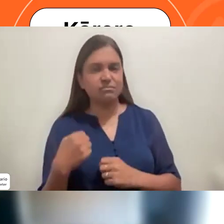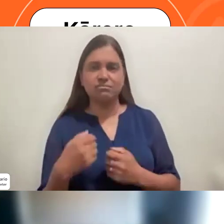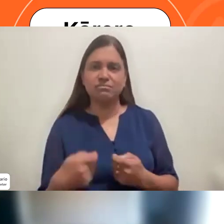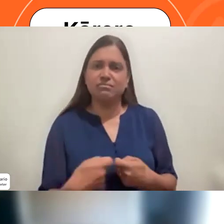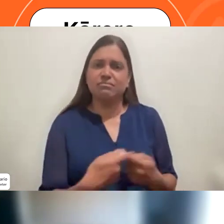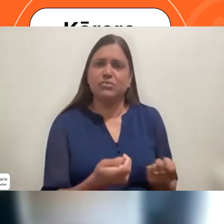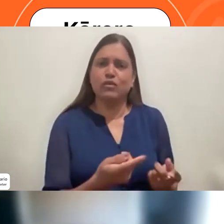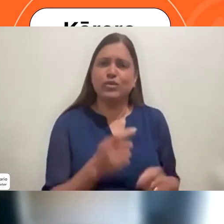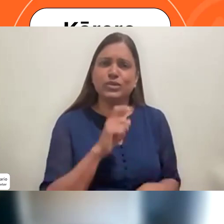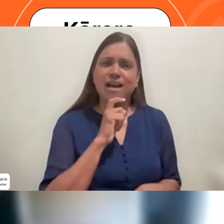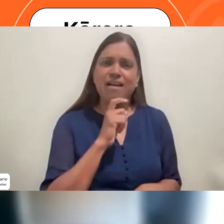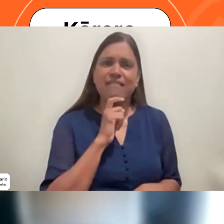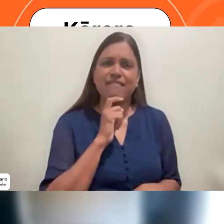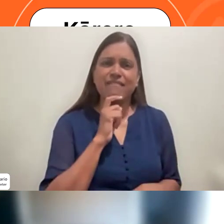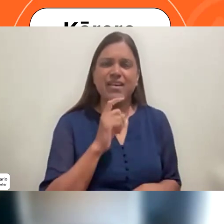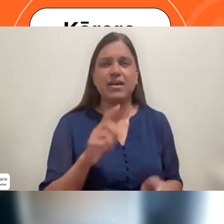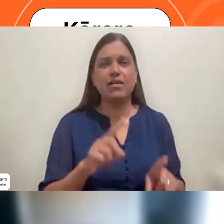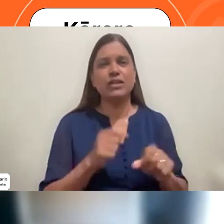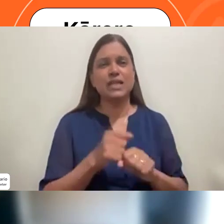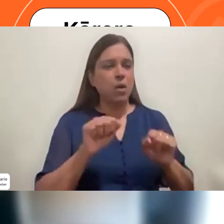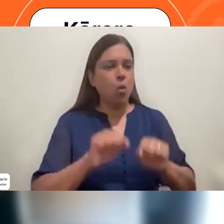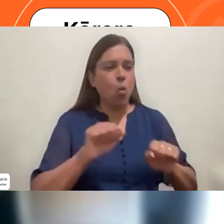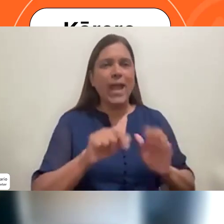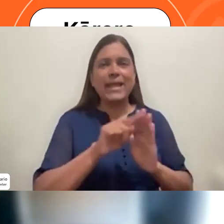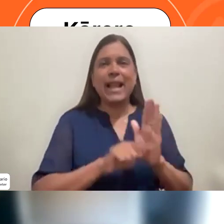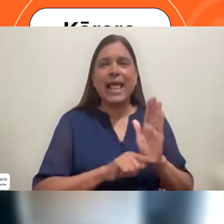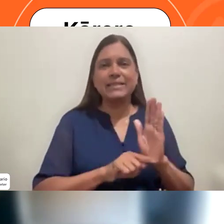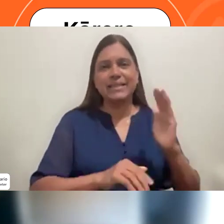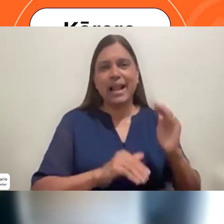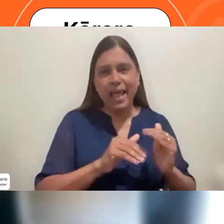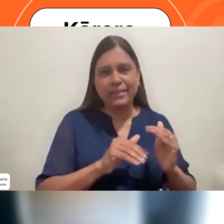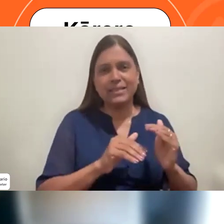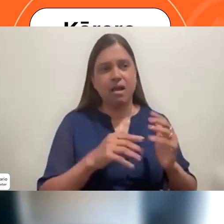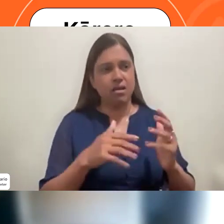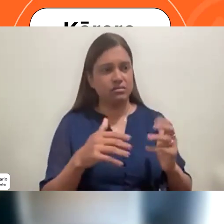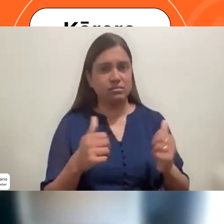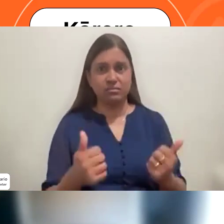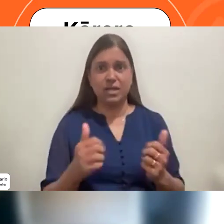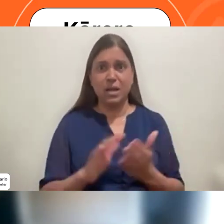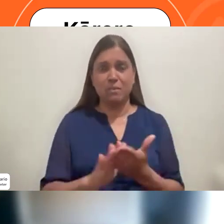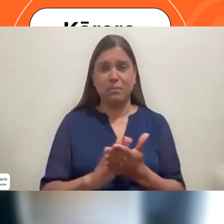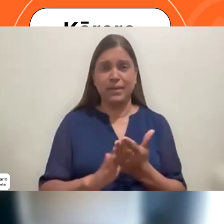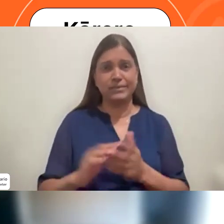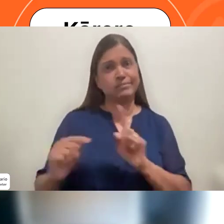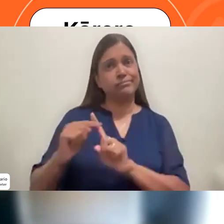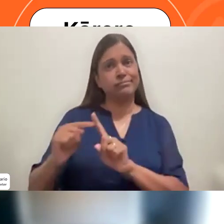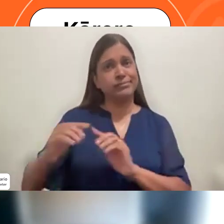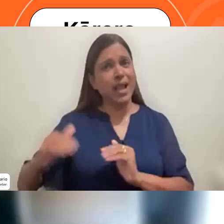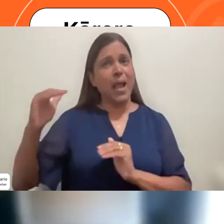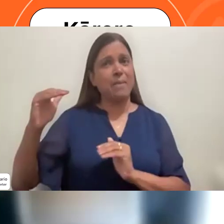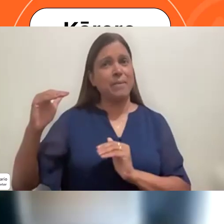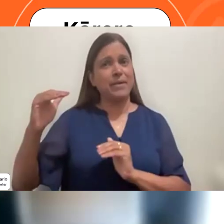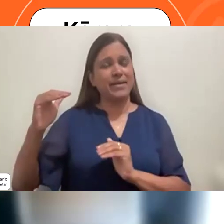and that way we're maximizing the benefits while minimizing the negative aspects. And almost certainly in the future, we're going to need